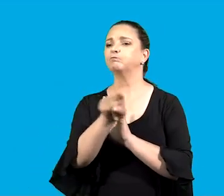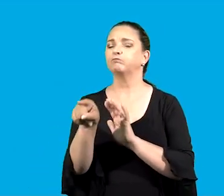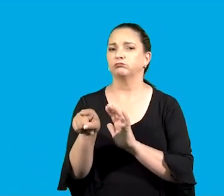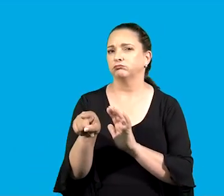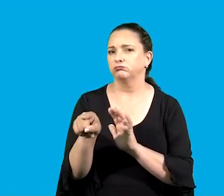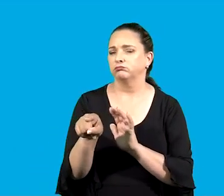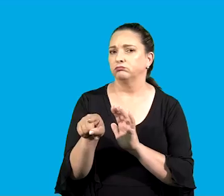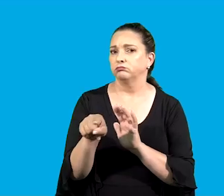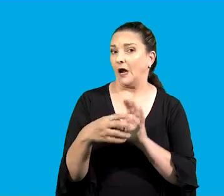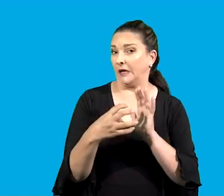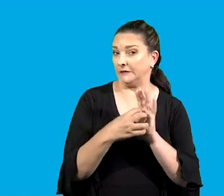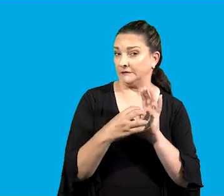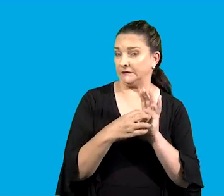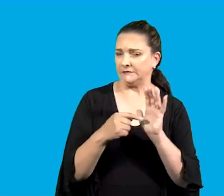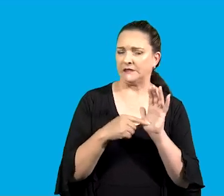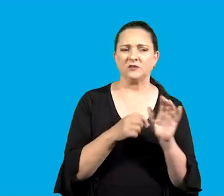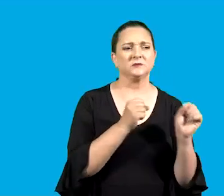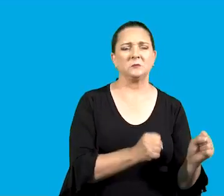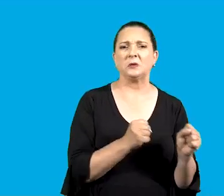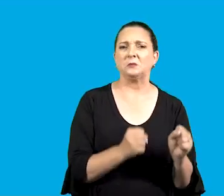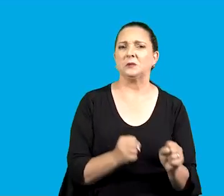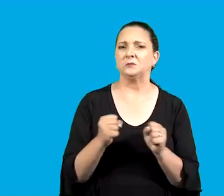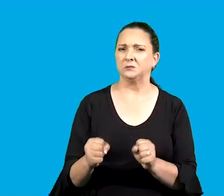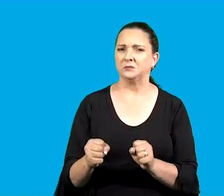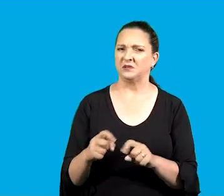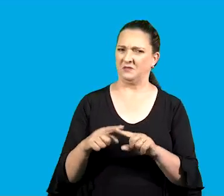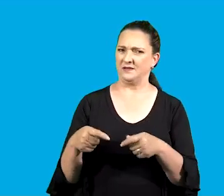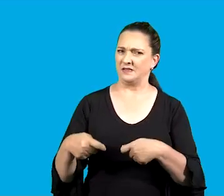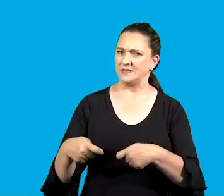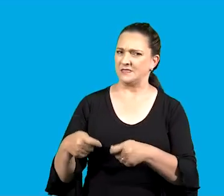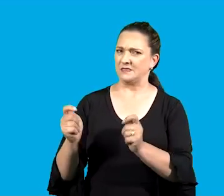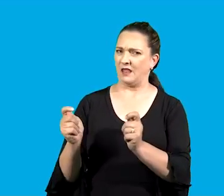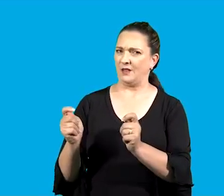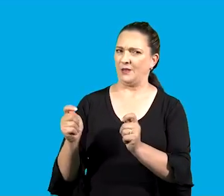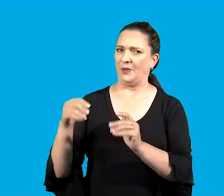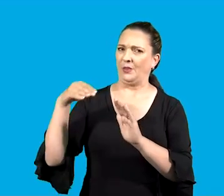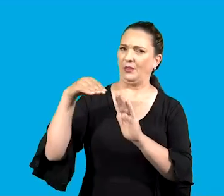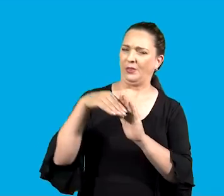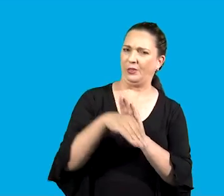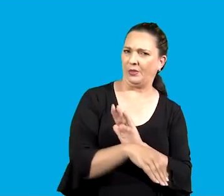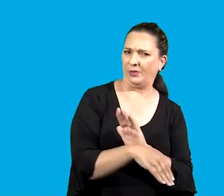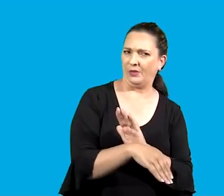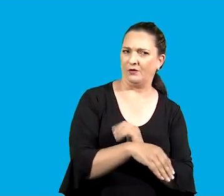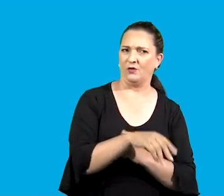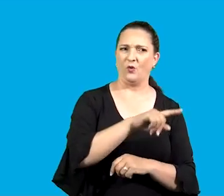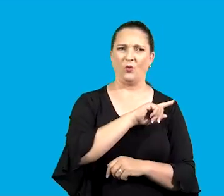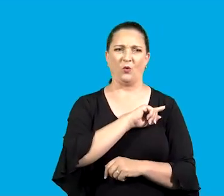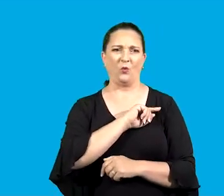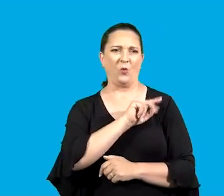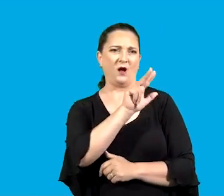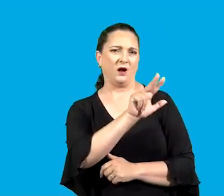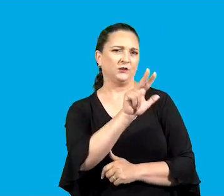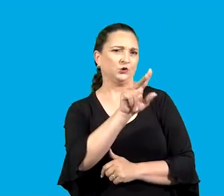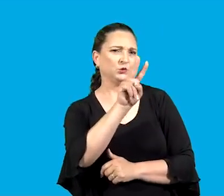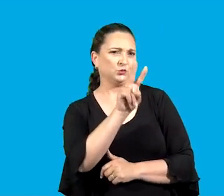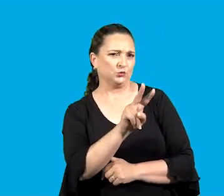our advertising remained constant here, the same, but our sales have declined from